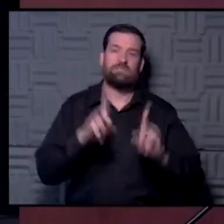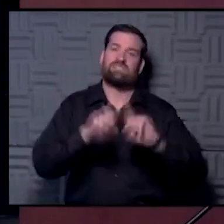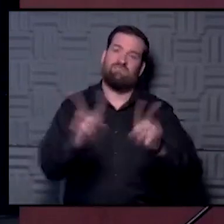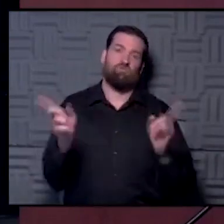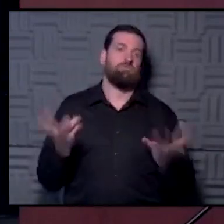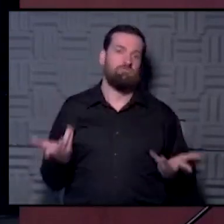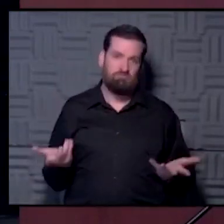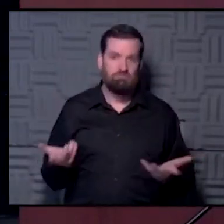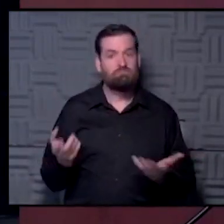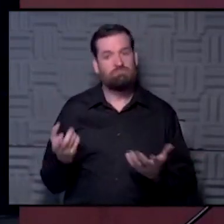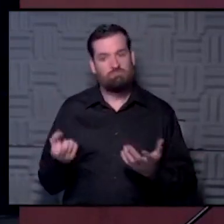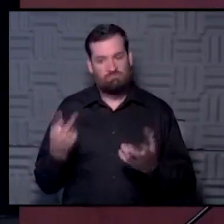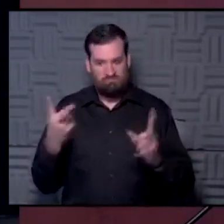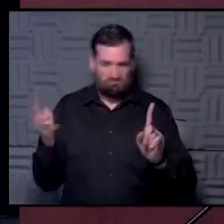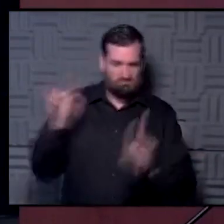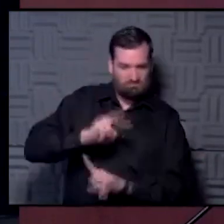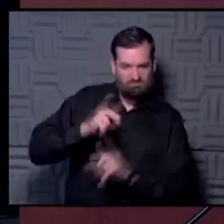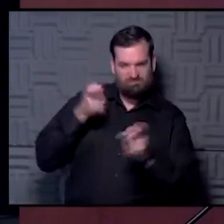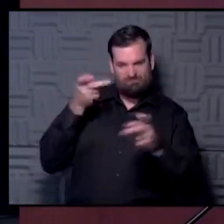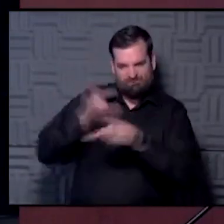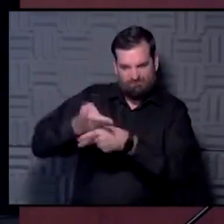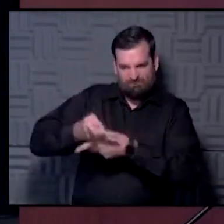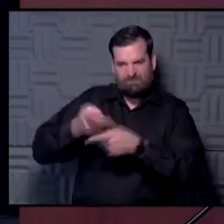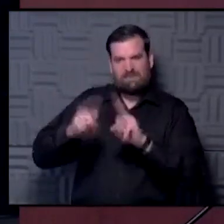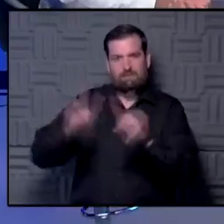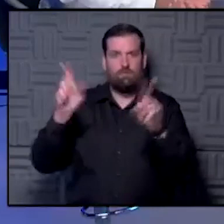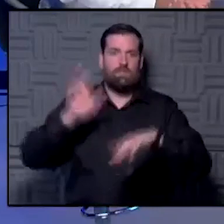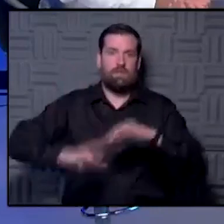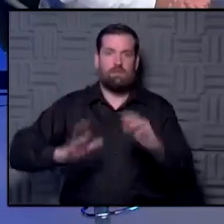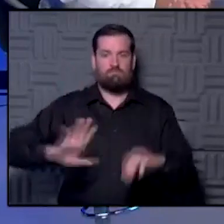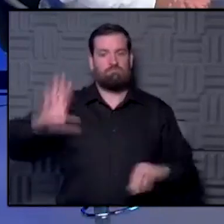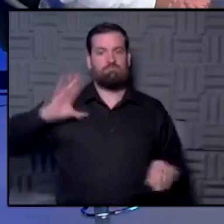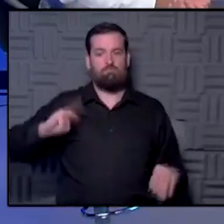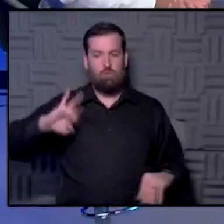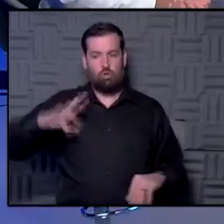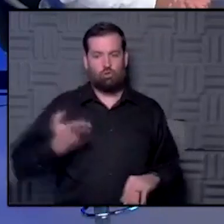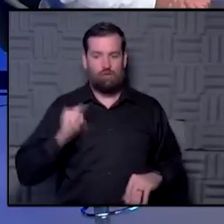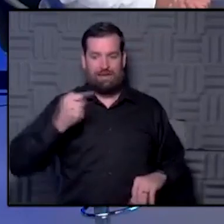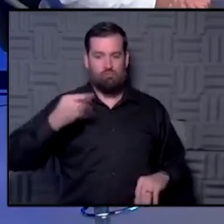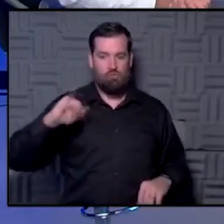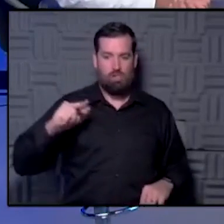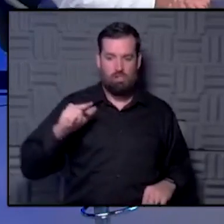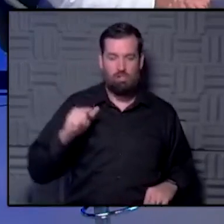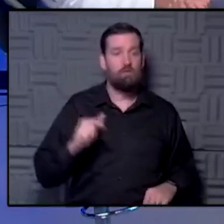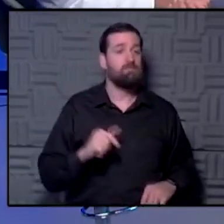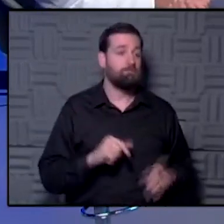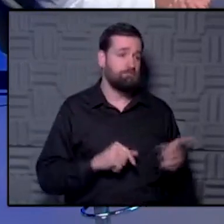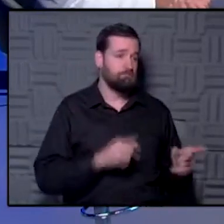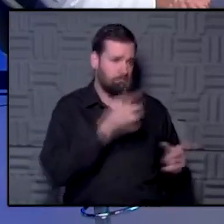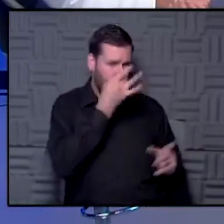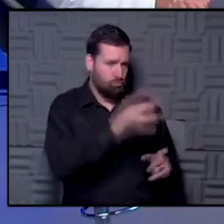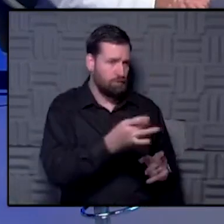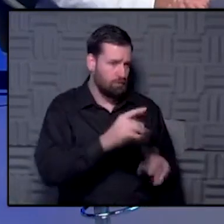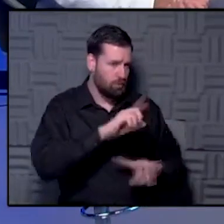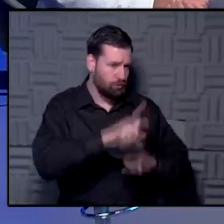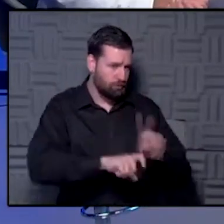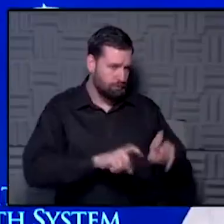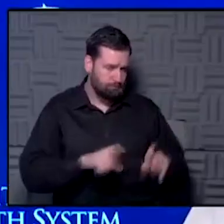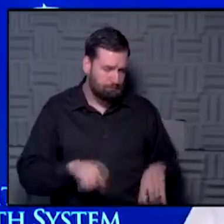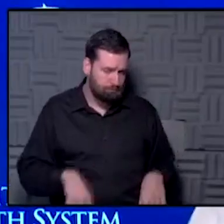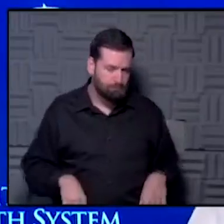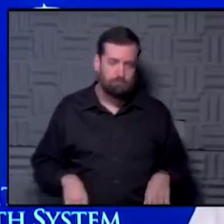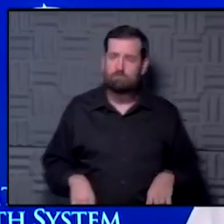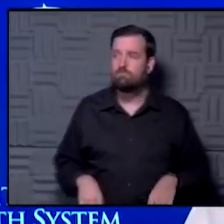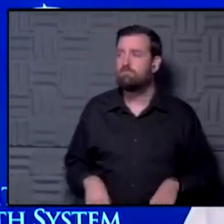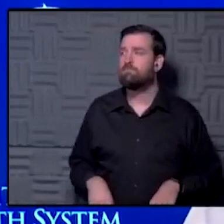and we understand it differently, and we're managing it differently than March or April. All right. This is an interesting question, though, because I think